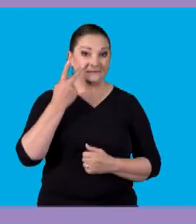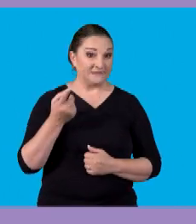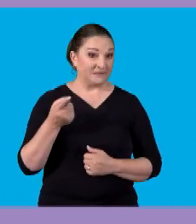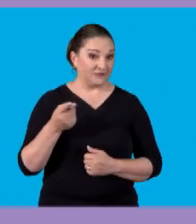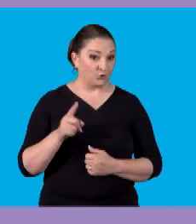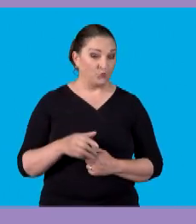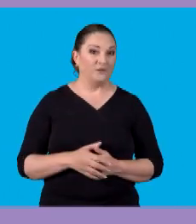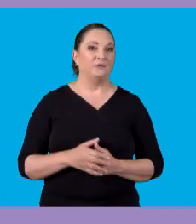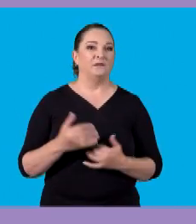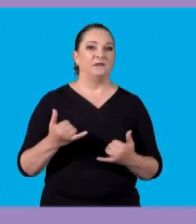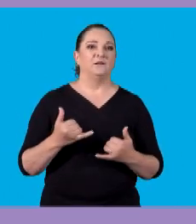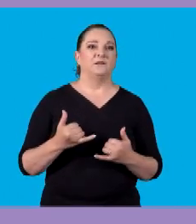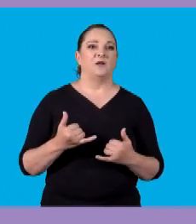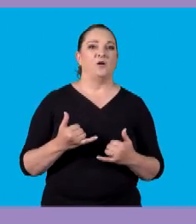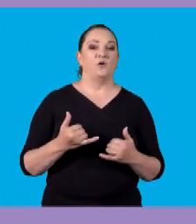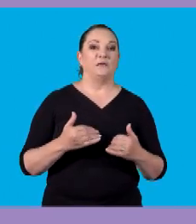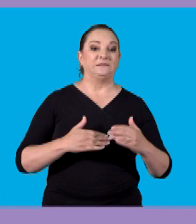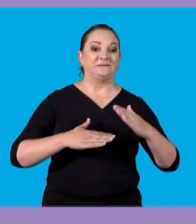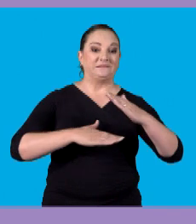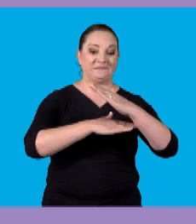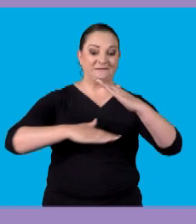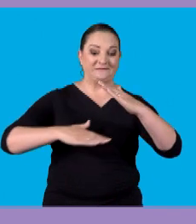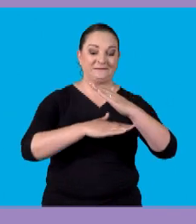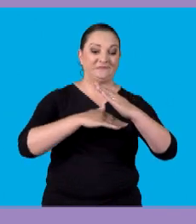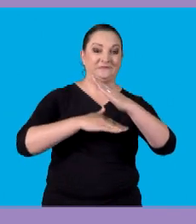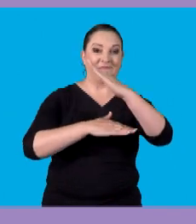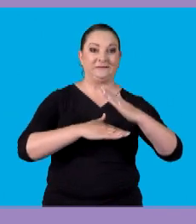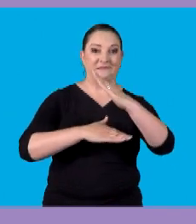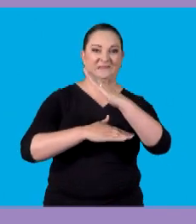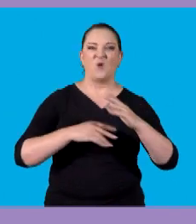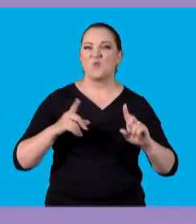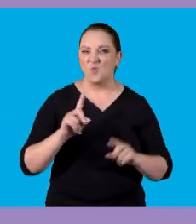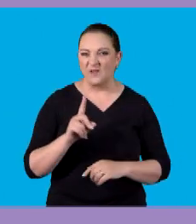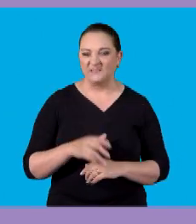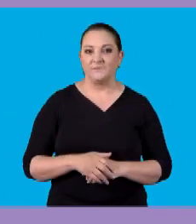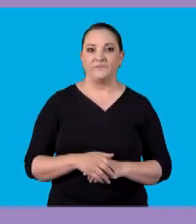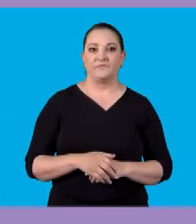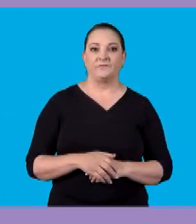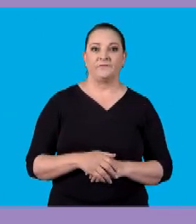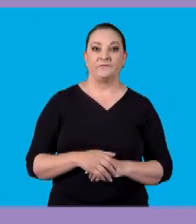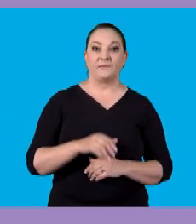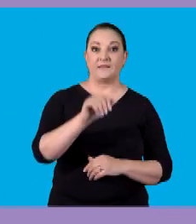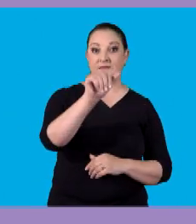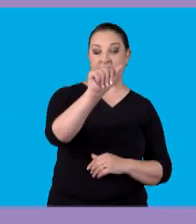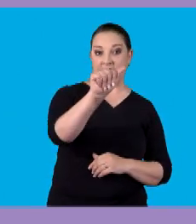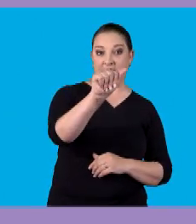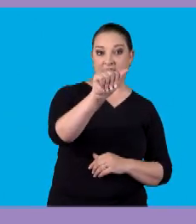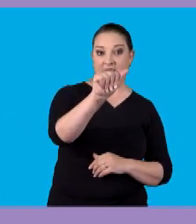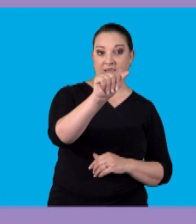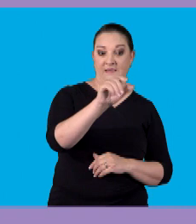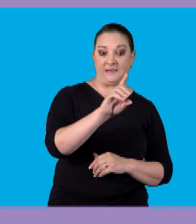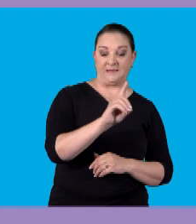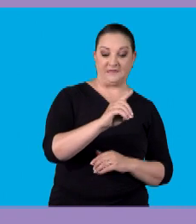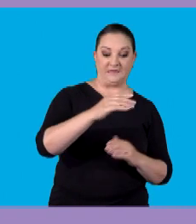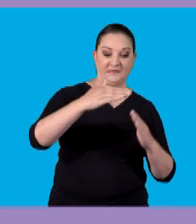size of angle D. Now, angle D and angle A,